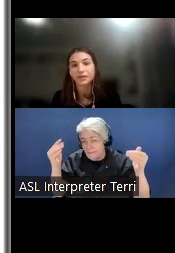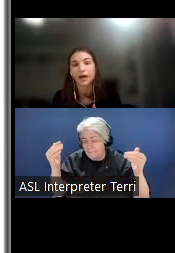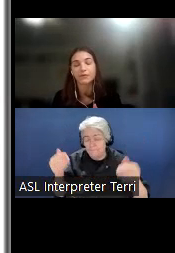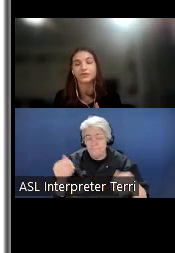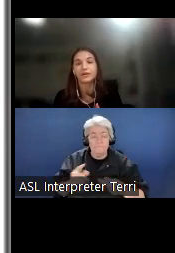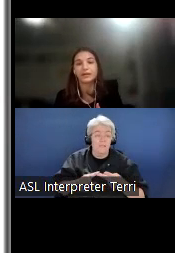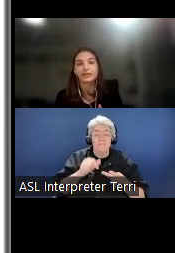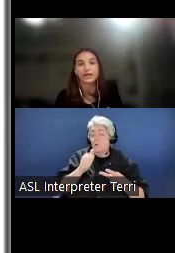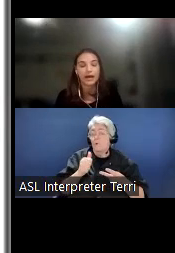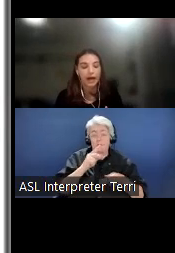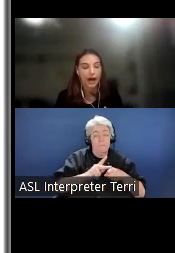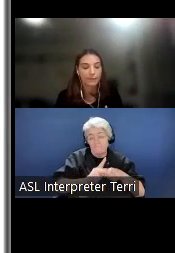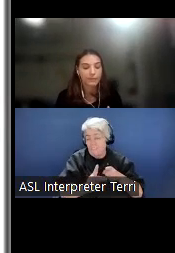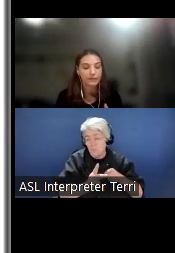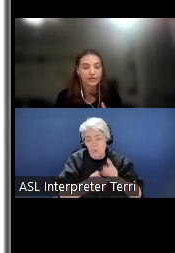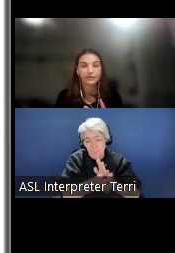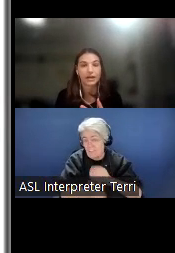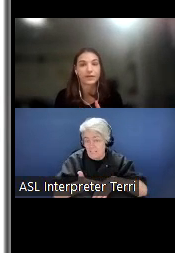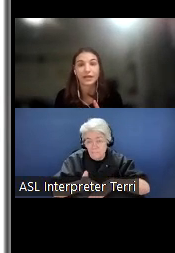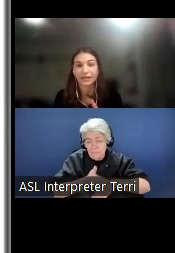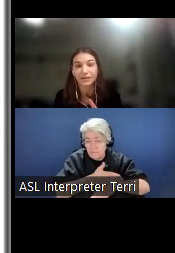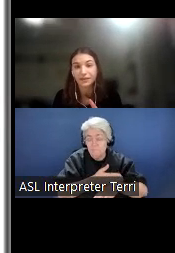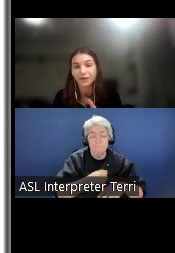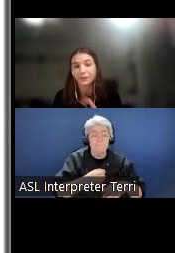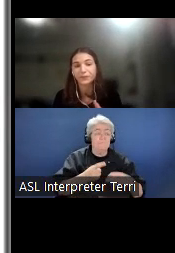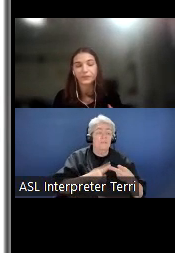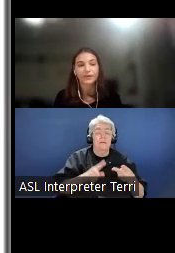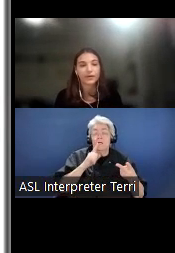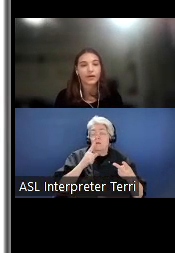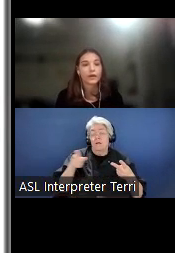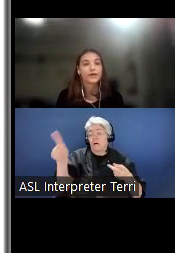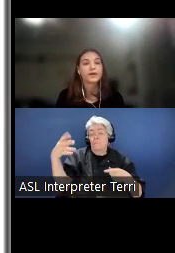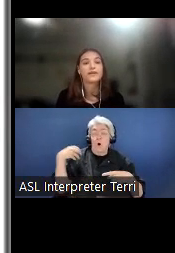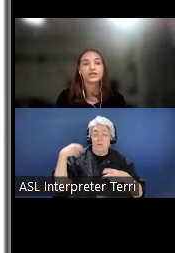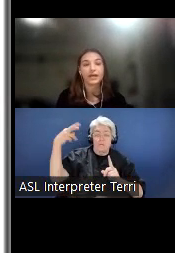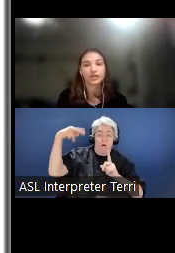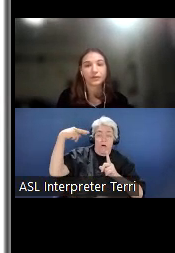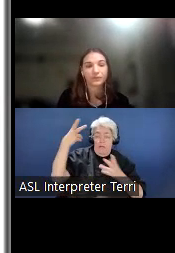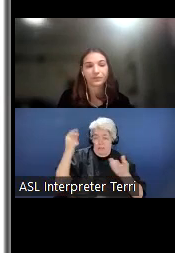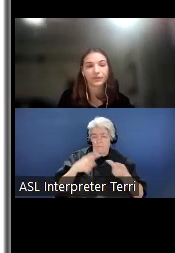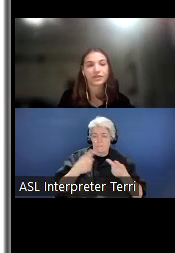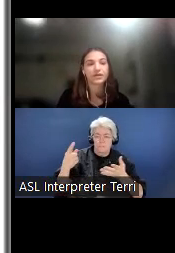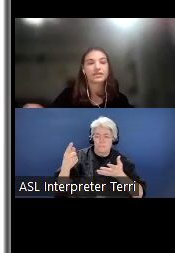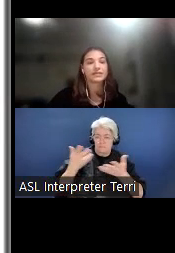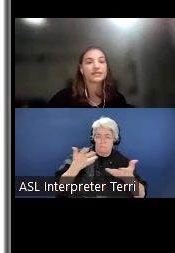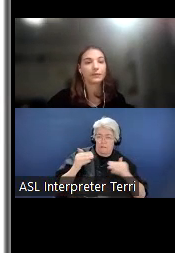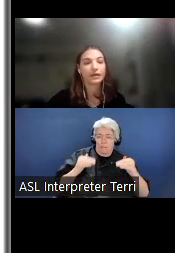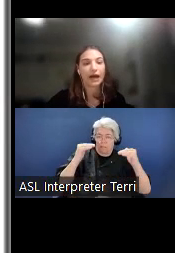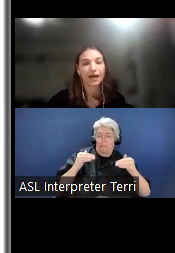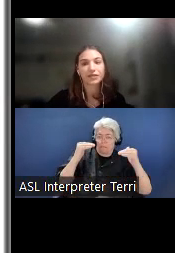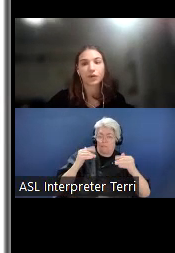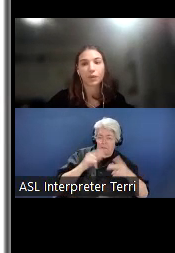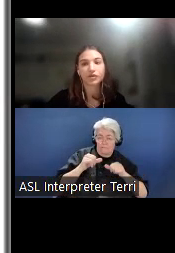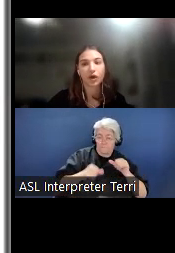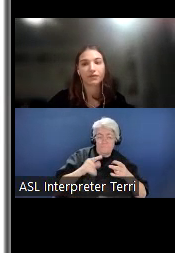professional developmental opportunities, maybe lost productivity. We also have education. So this is